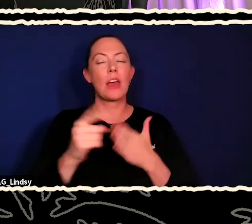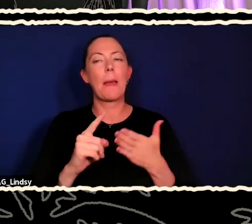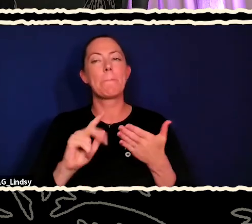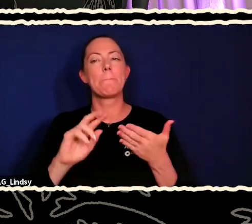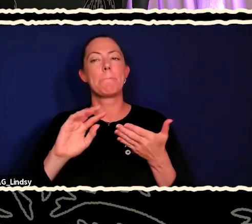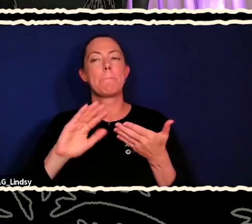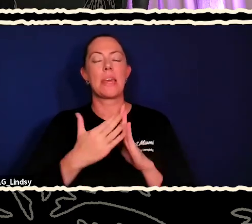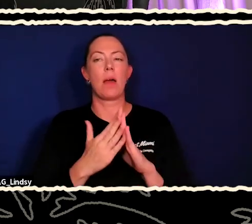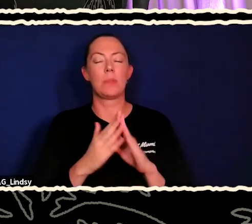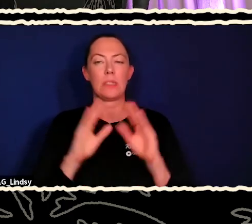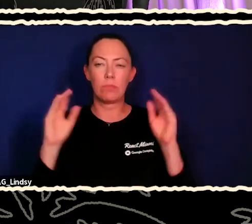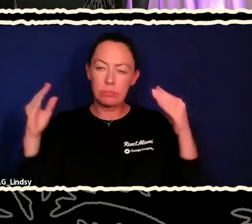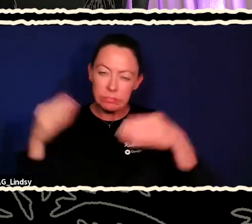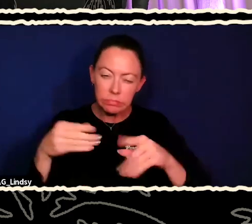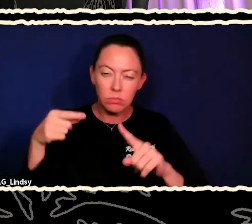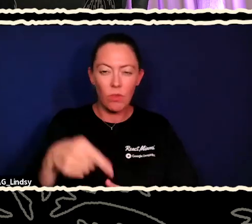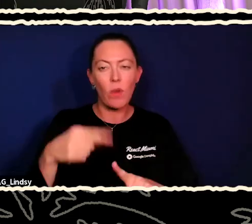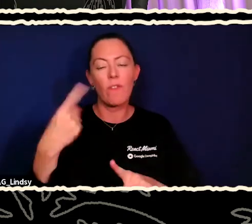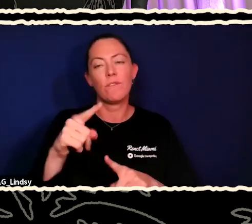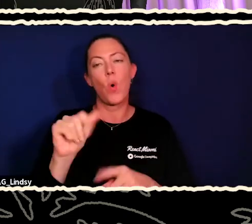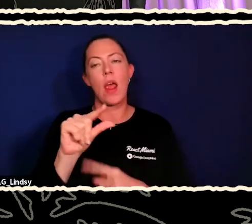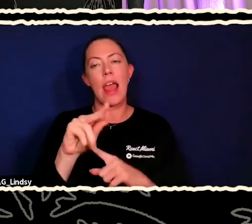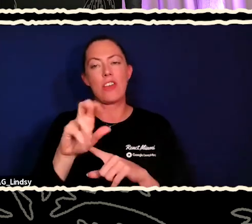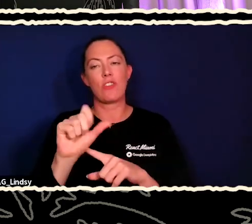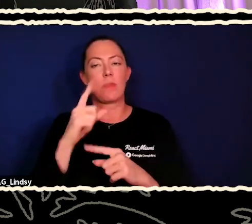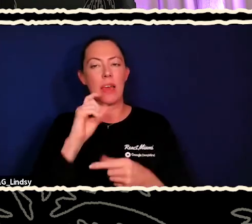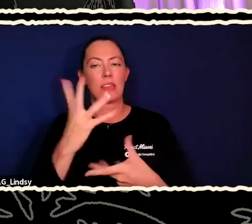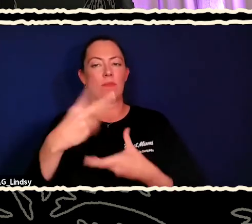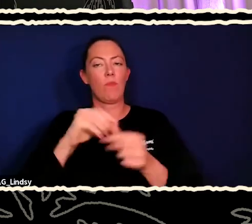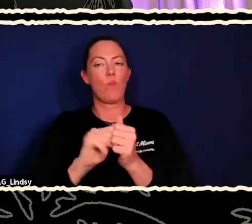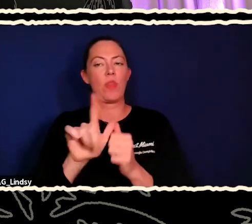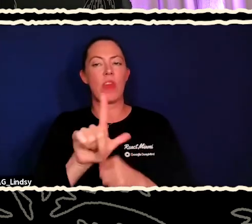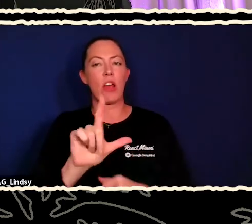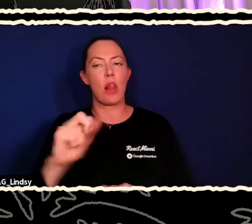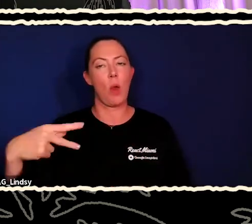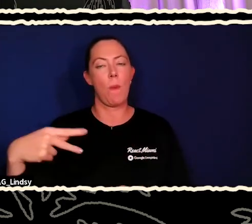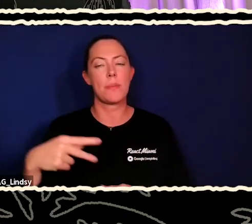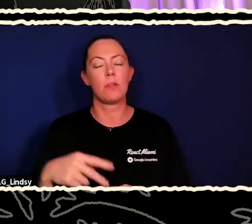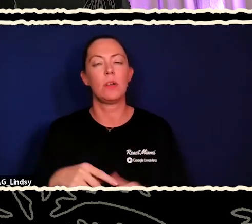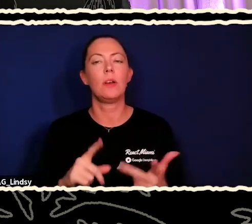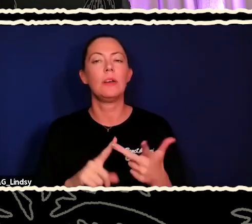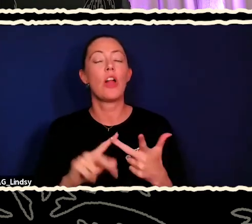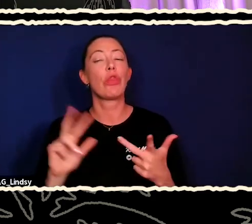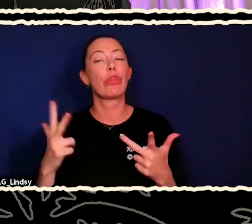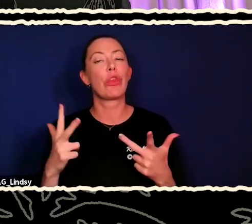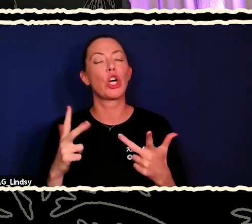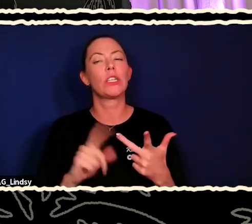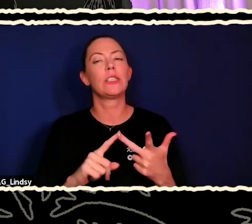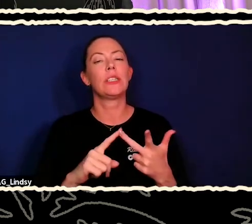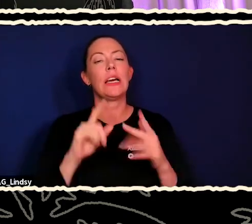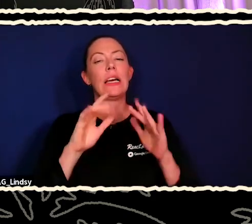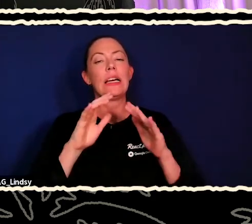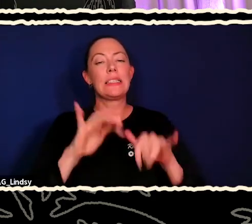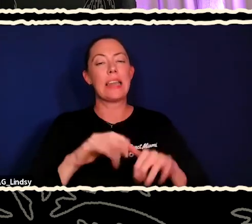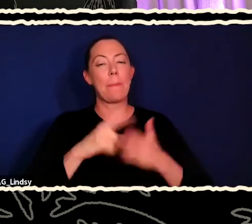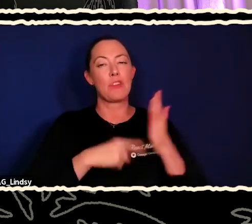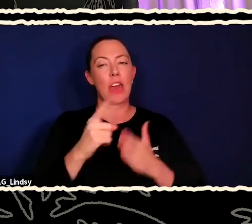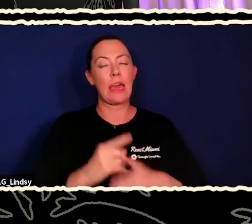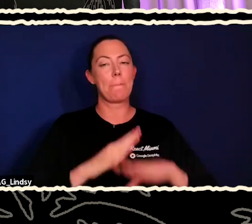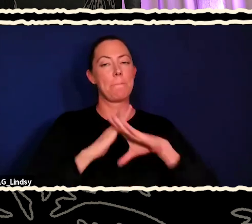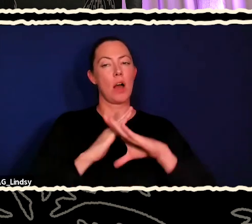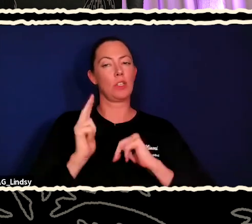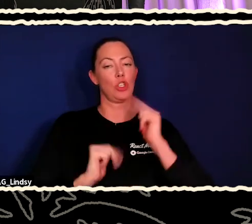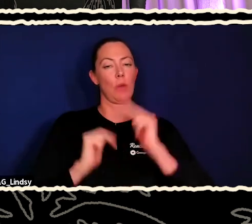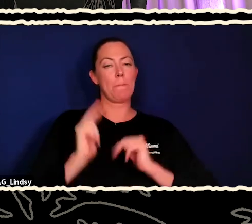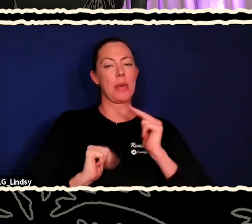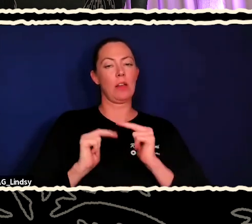for agents because they do it as part of their development loop. Third, type checking synchronously blocks your build early in your CI pipelines, and so